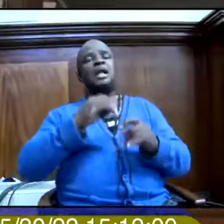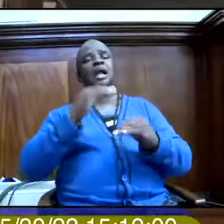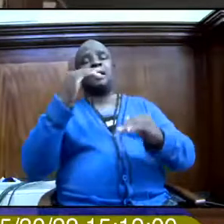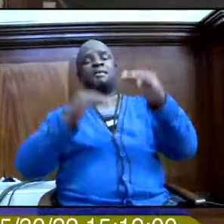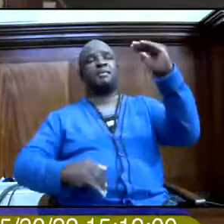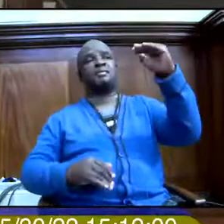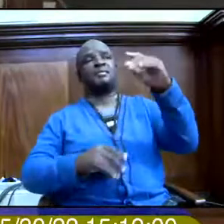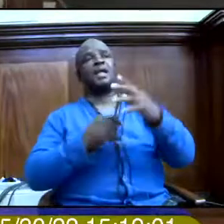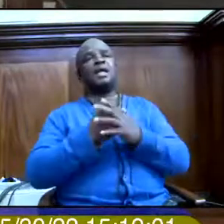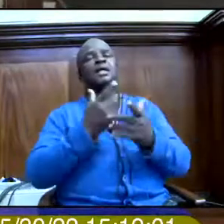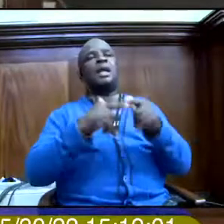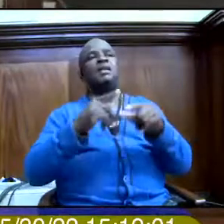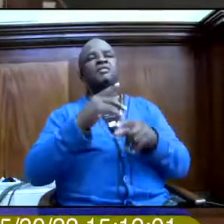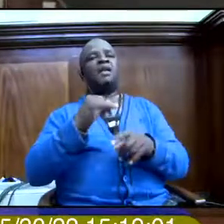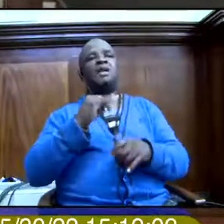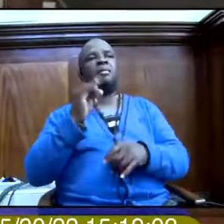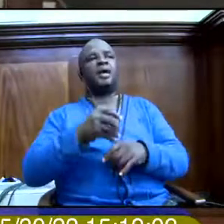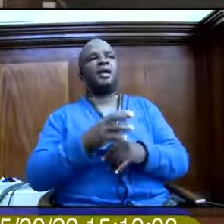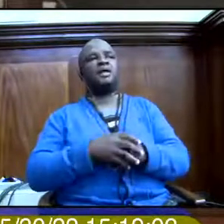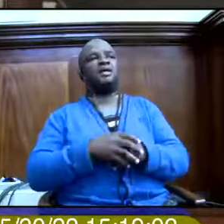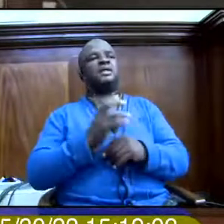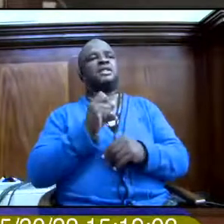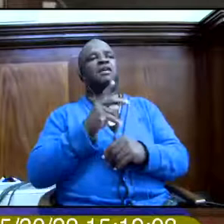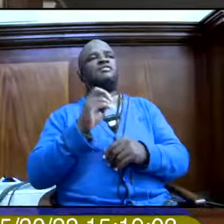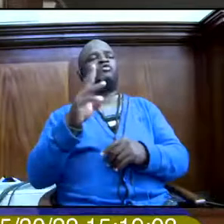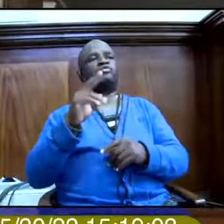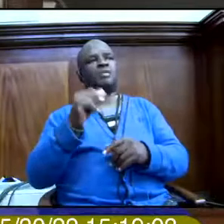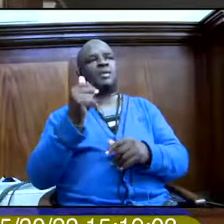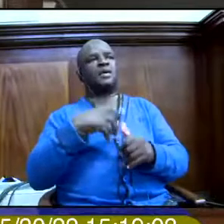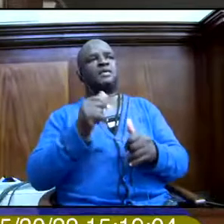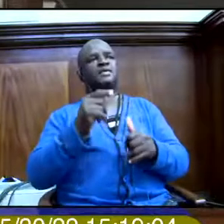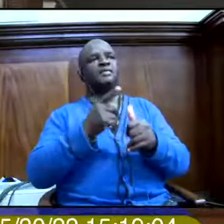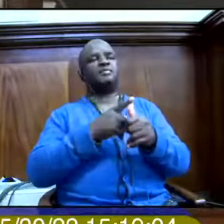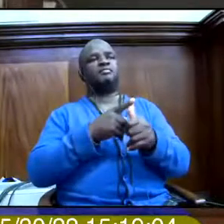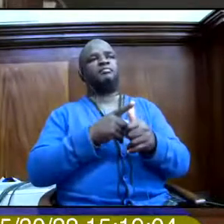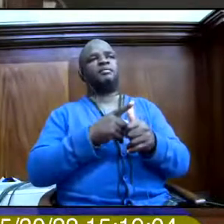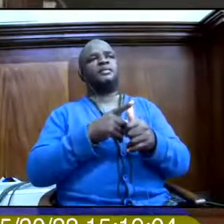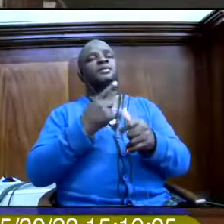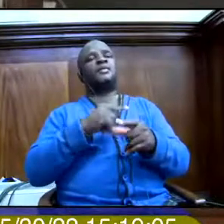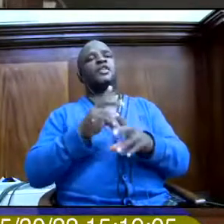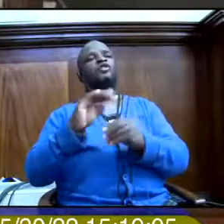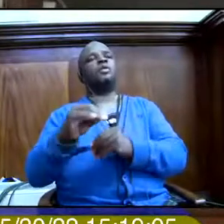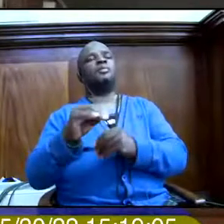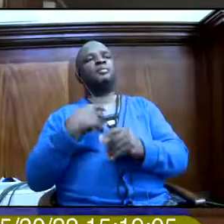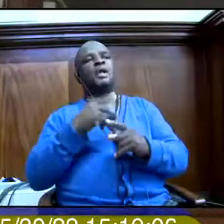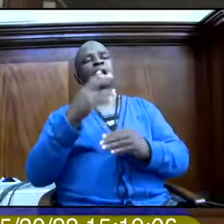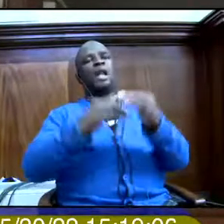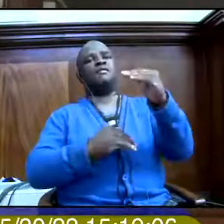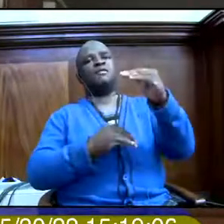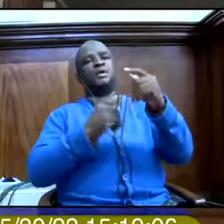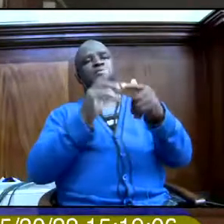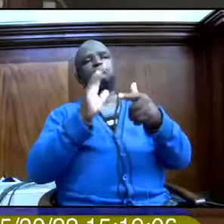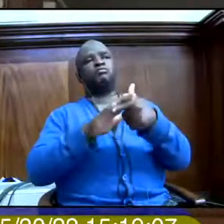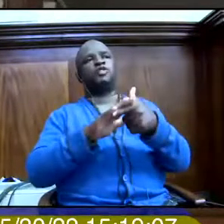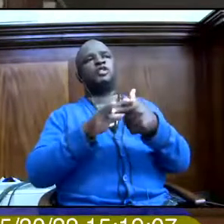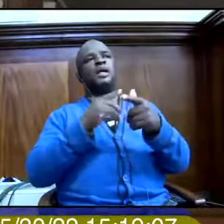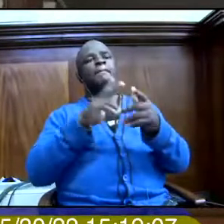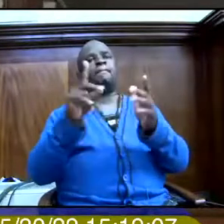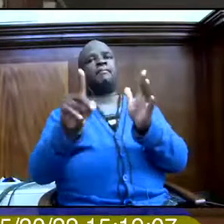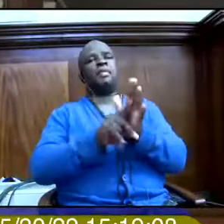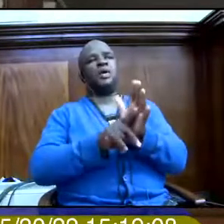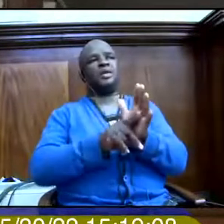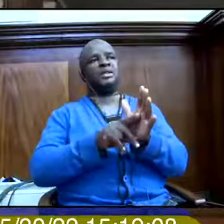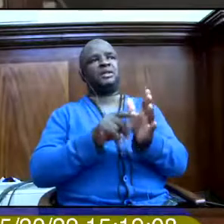unacceptable level sought to demand the following and inequality policies that will demand